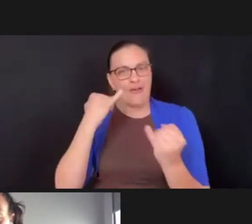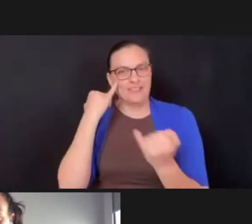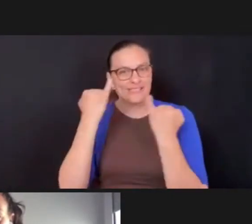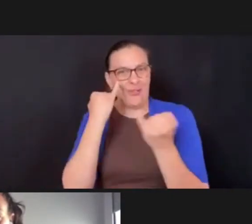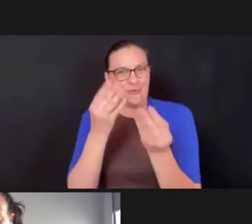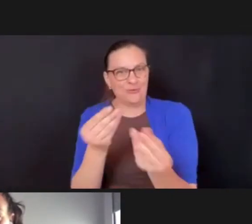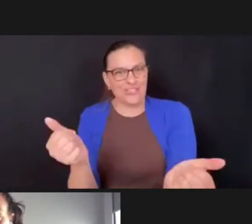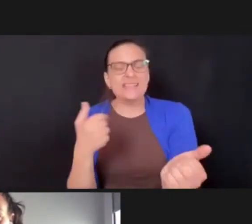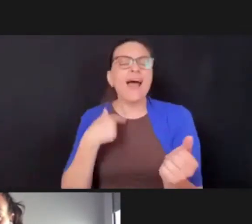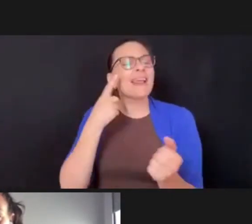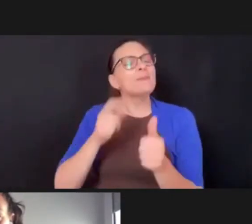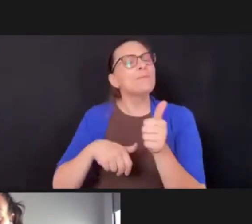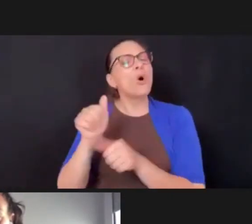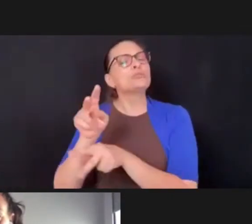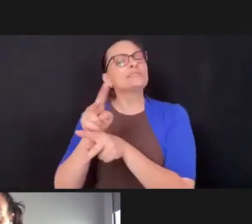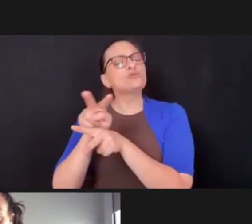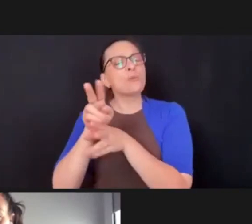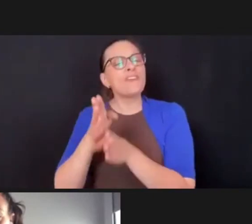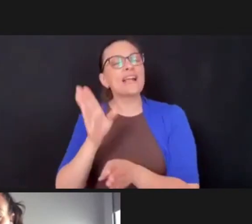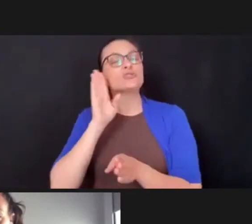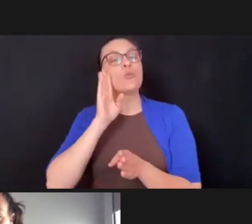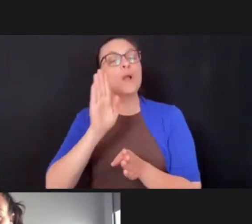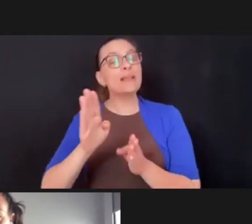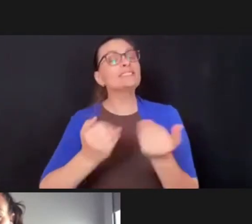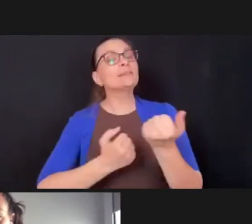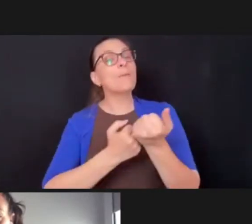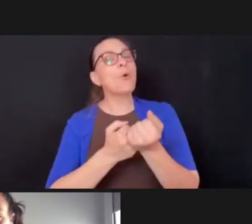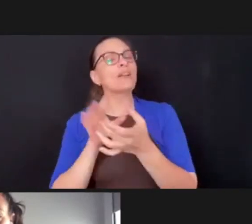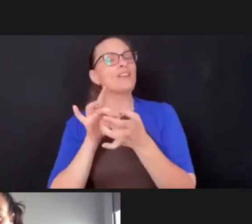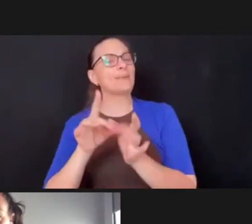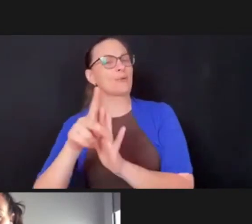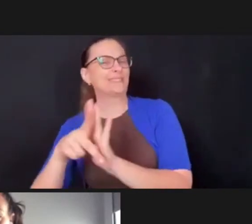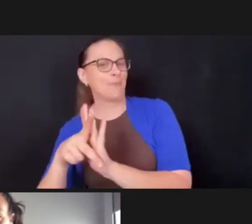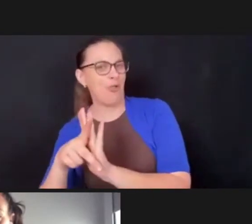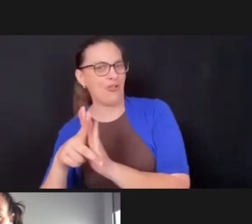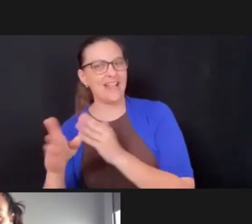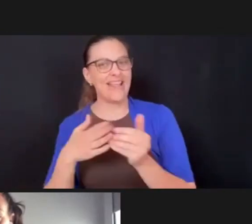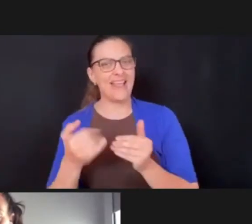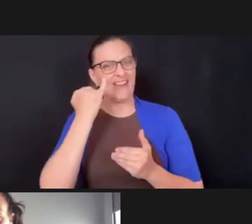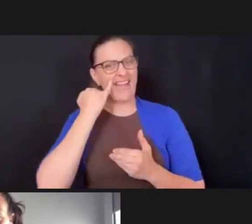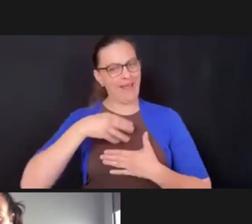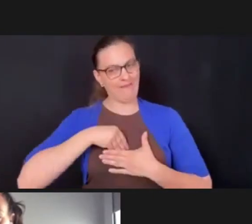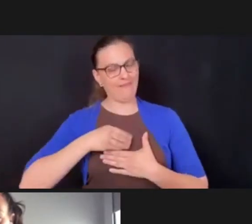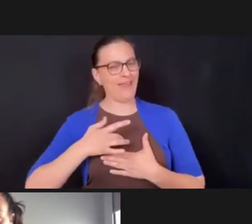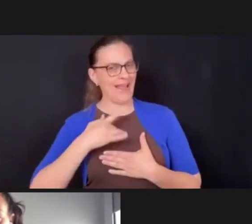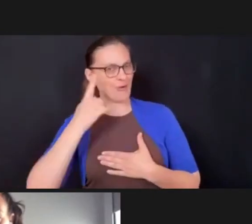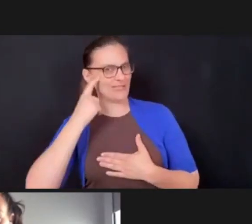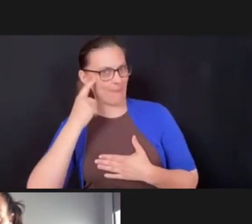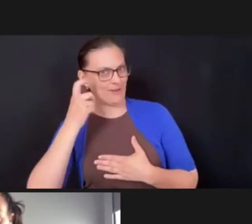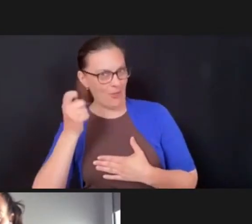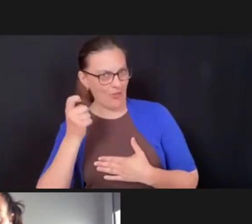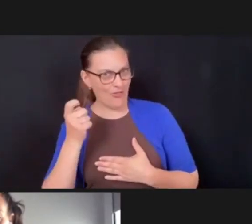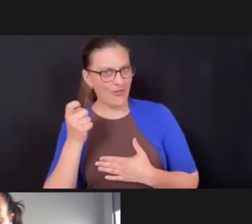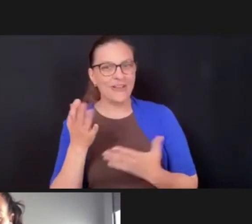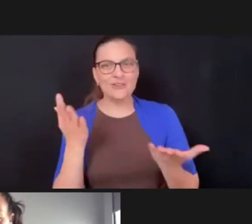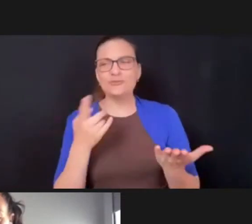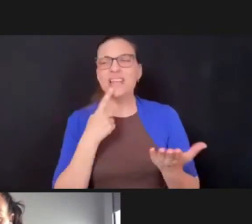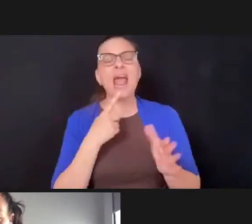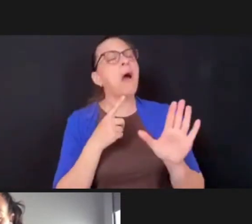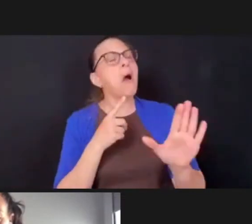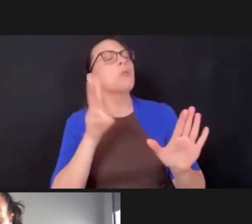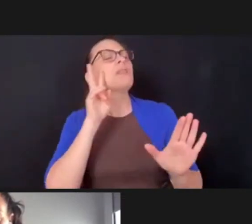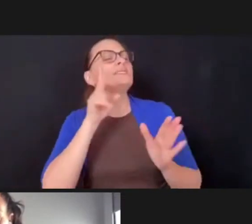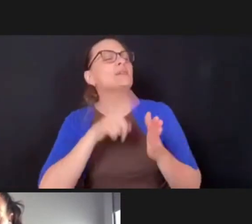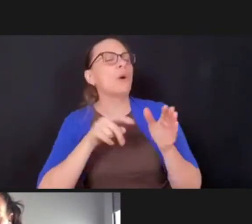supportive in principle, even if they're skeptical. They're going to say like, well, let's see what we can do. Yeah, you're going to run into the